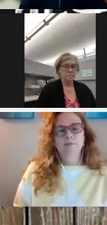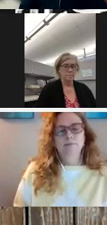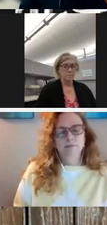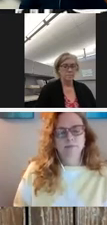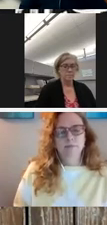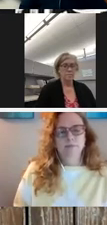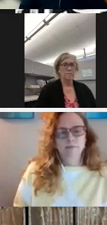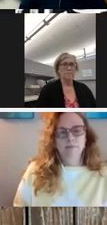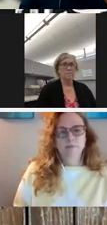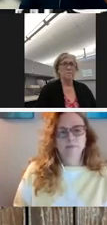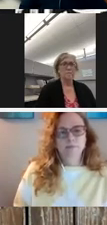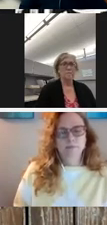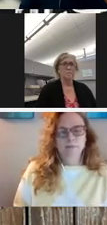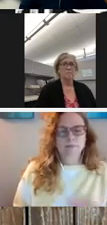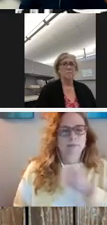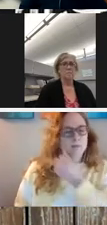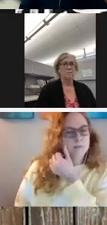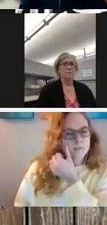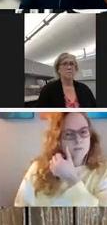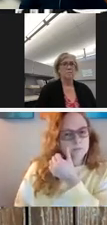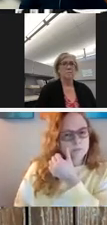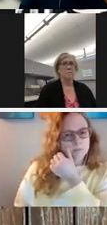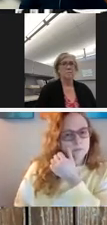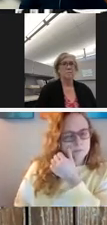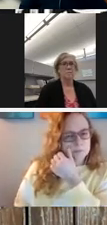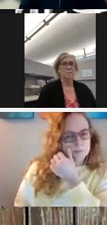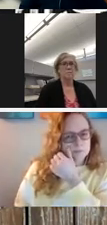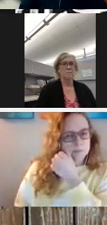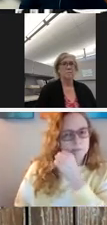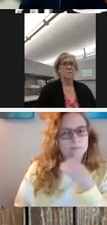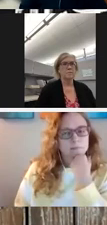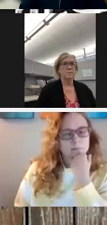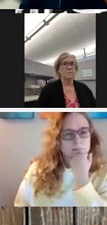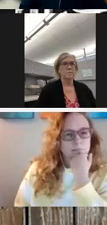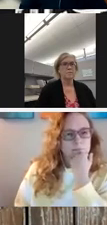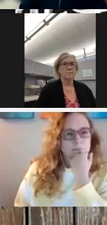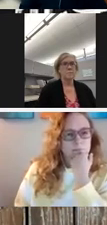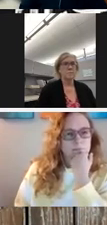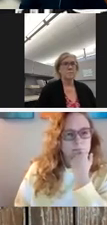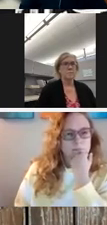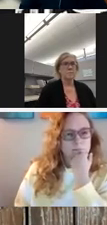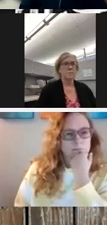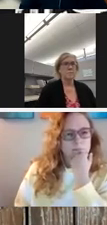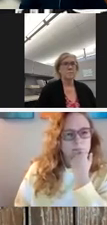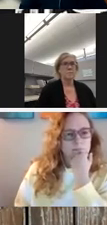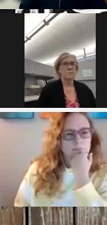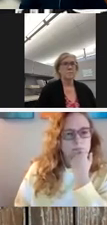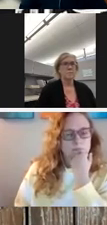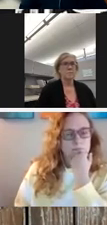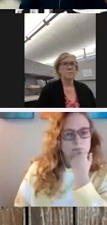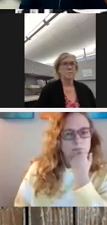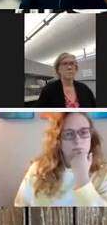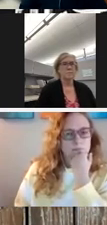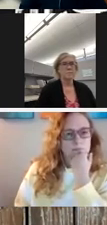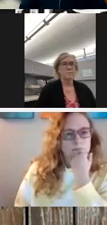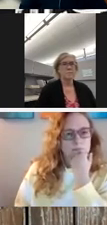They're looking, as Terry said, for those work maturity skills for people who are being to work on time, showing up and being present, having